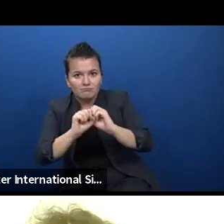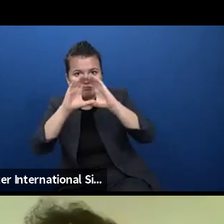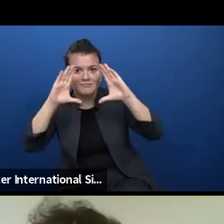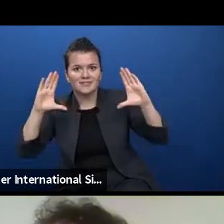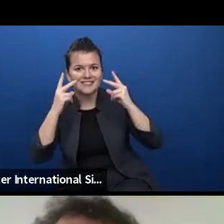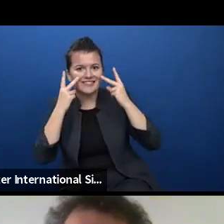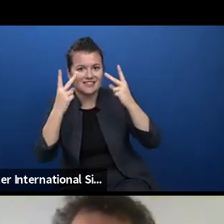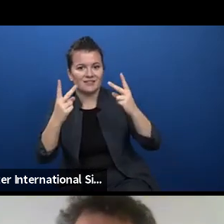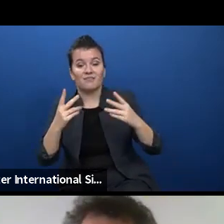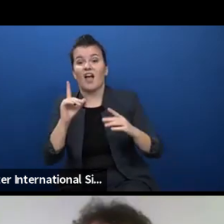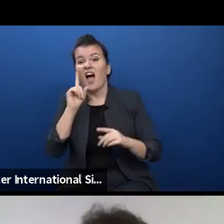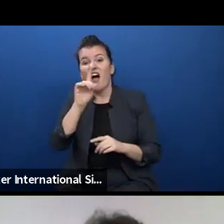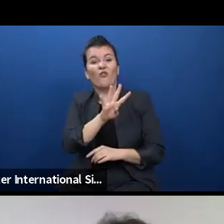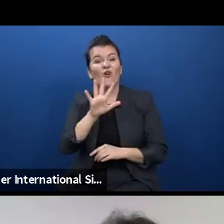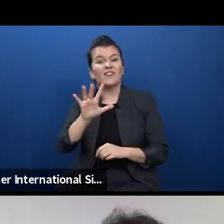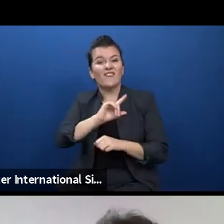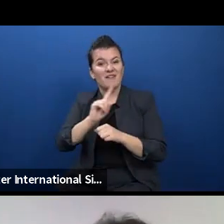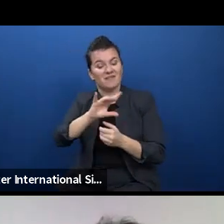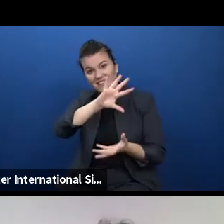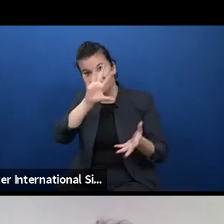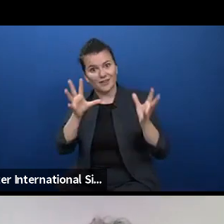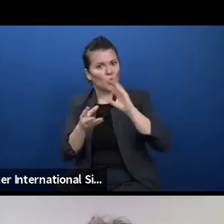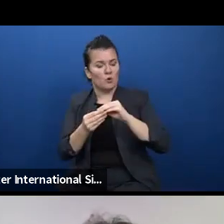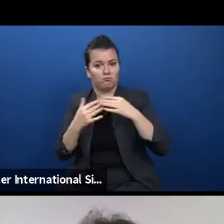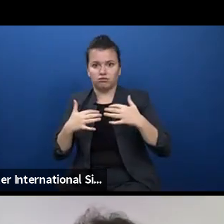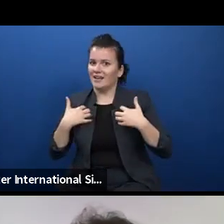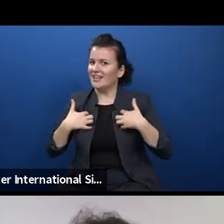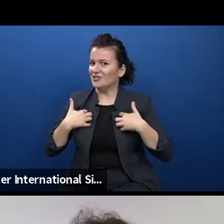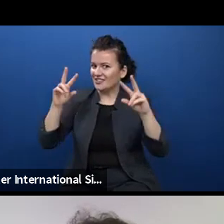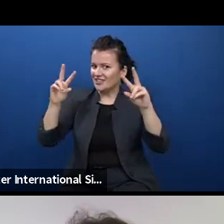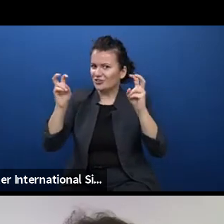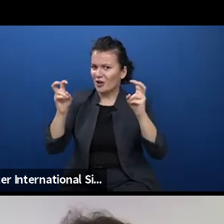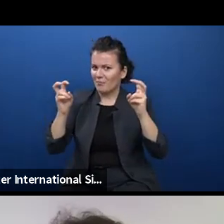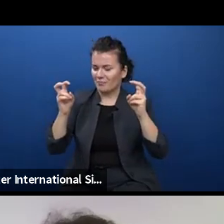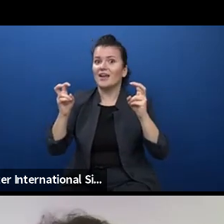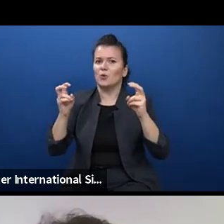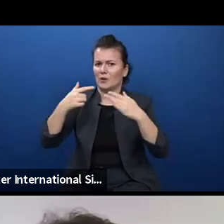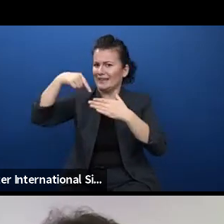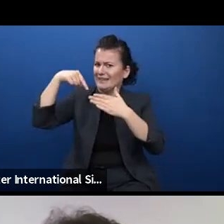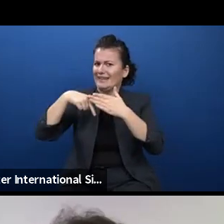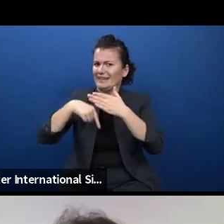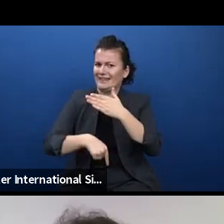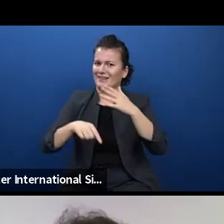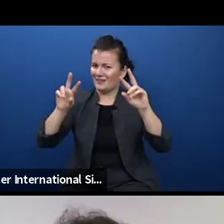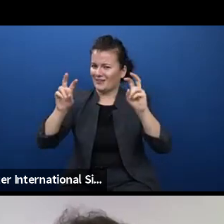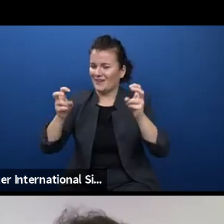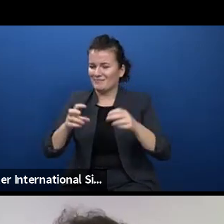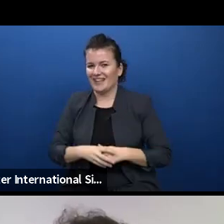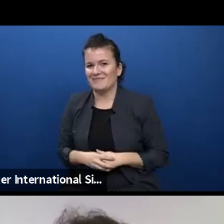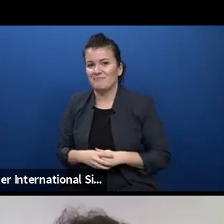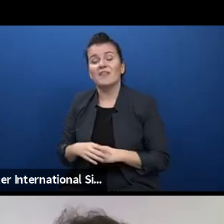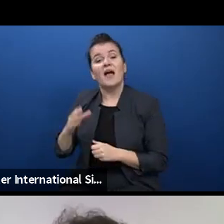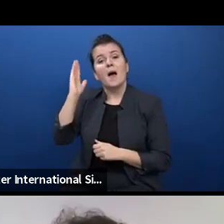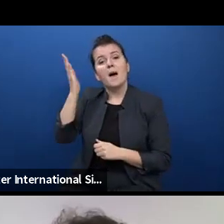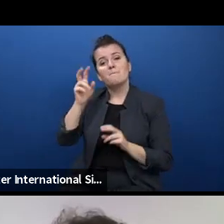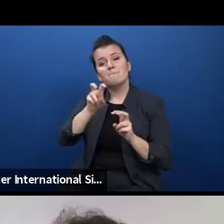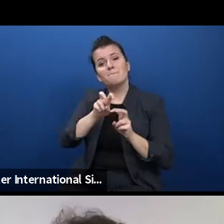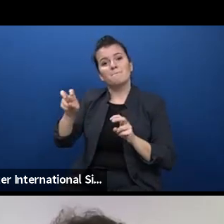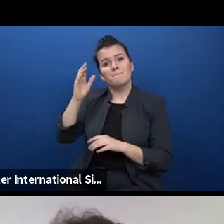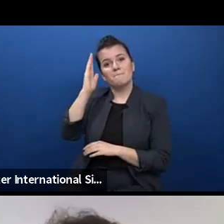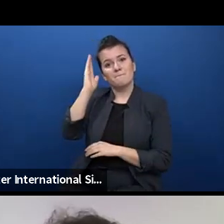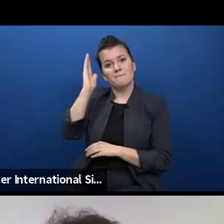only 45 minutes for a very interesting panel that will be moderated by Jan